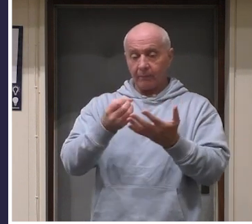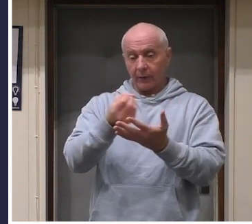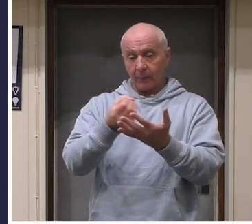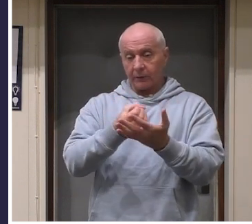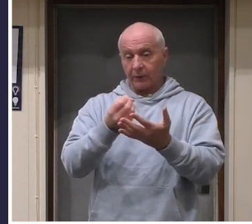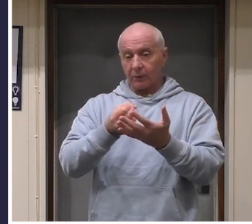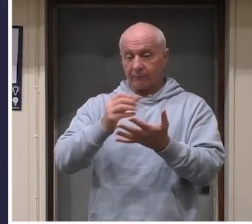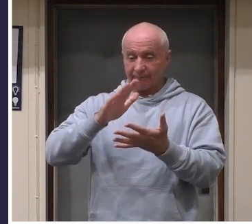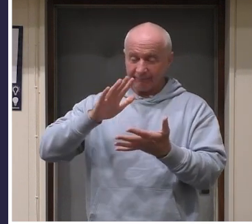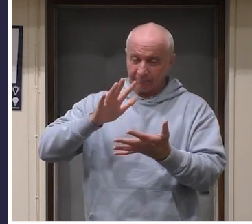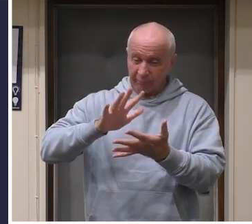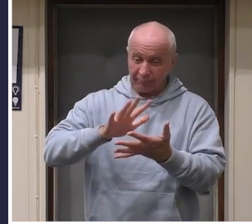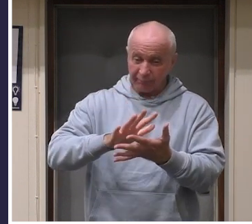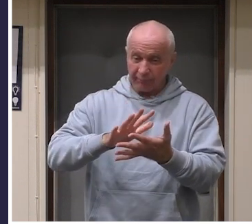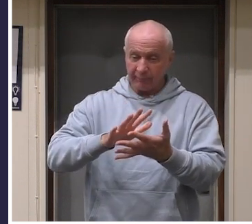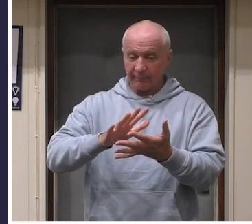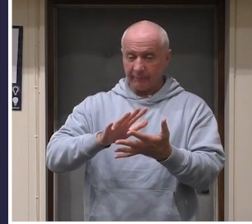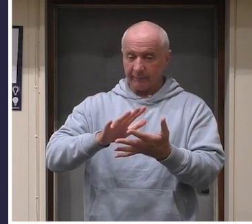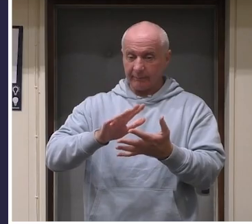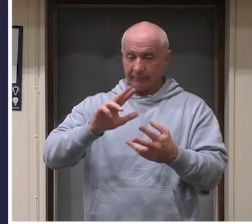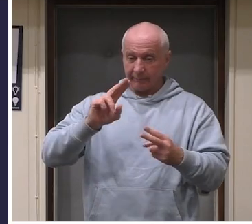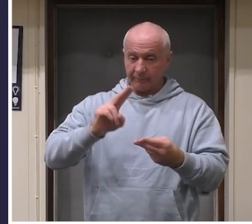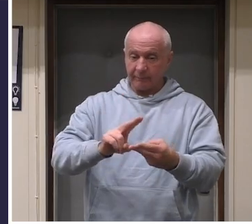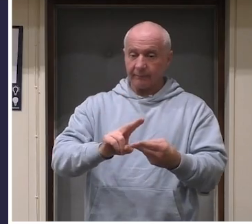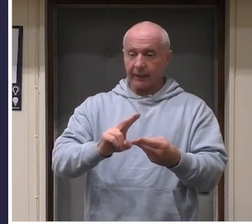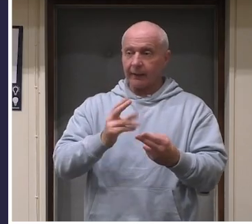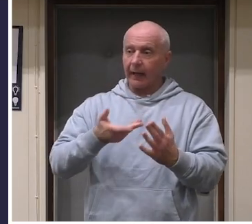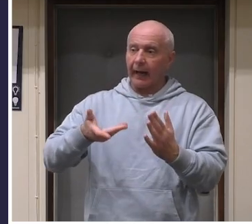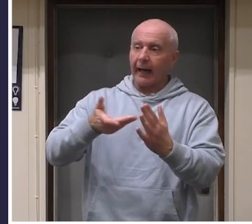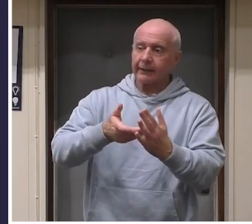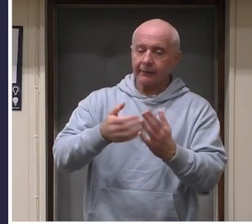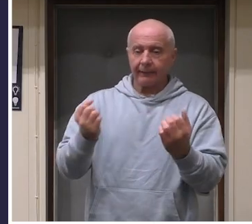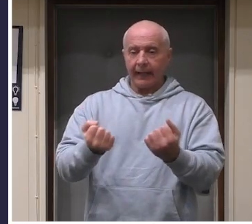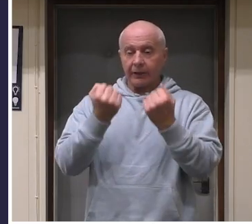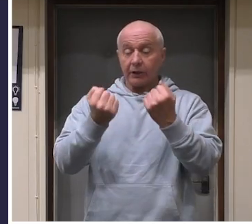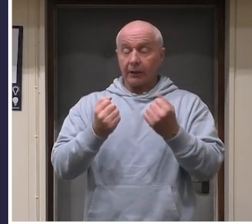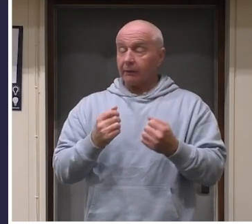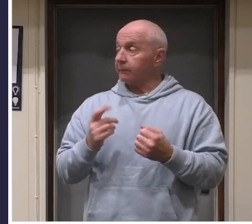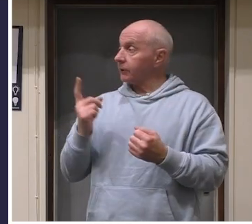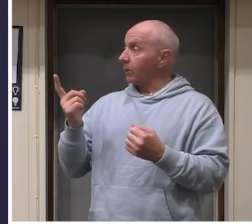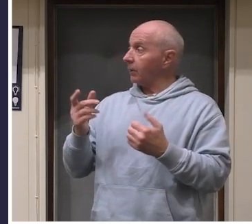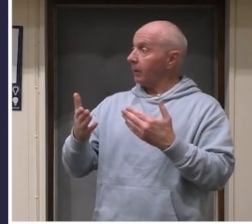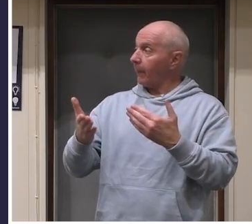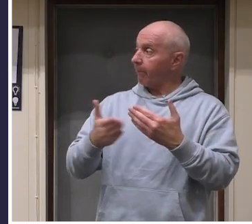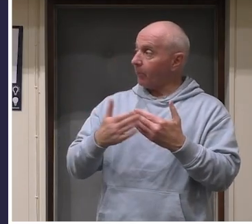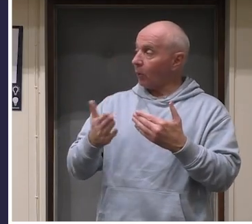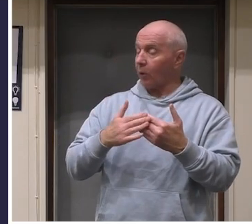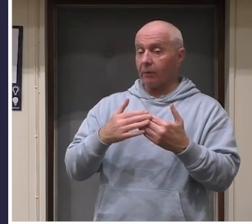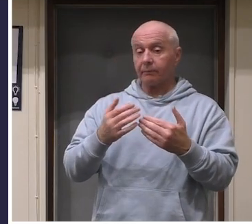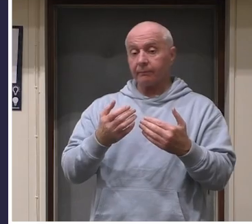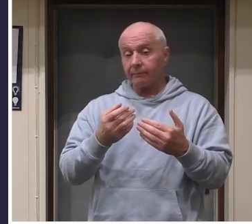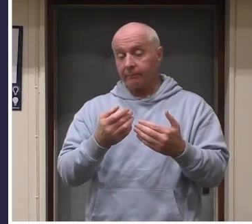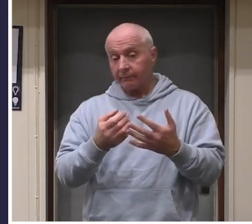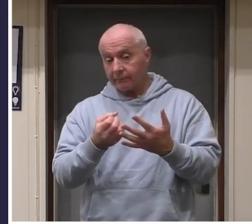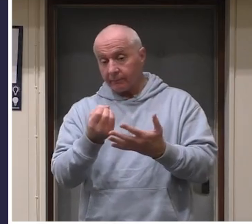suppress all of those scattering events which add energy to the motion of the particle. So what happens then if there's more events